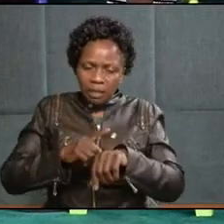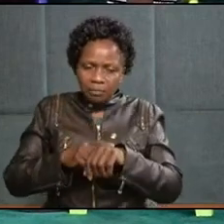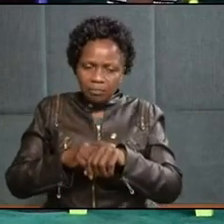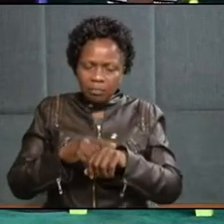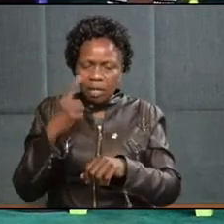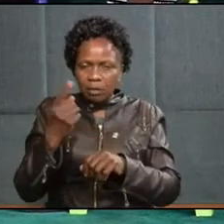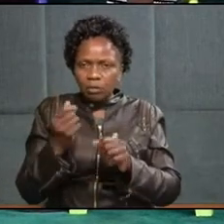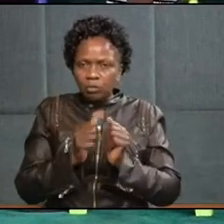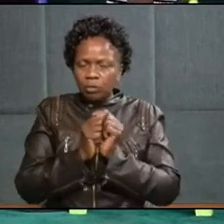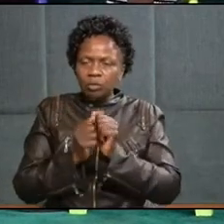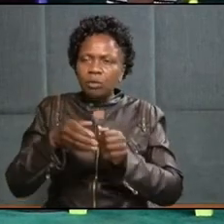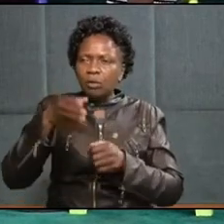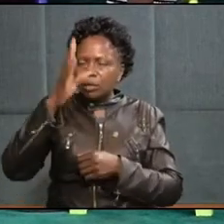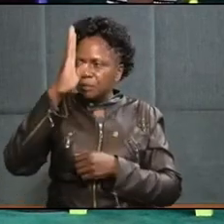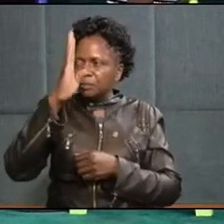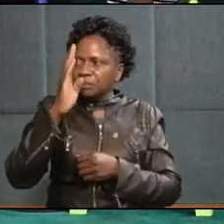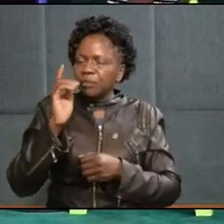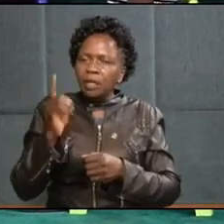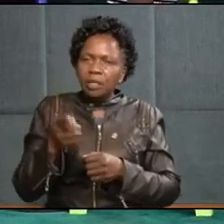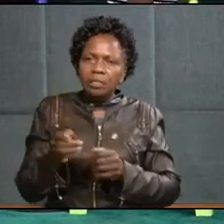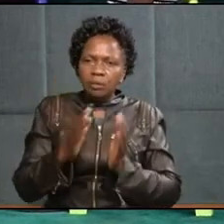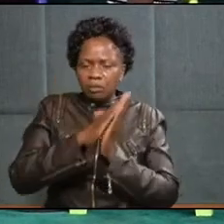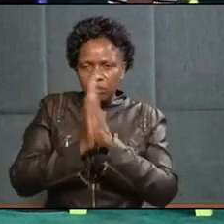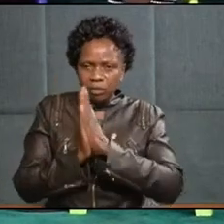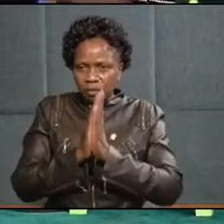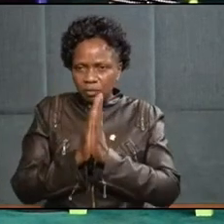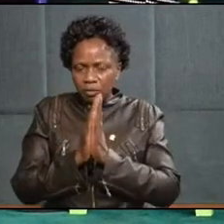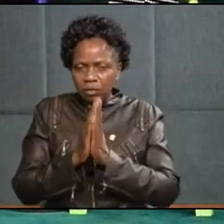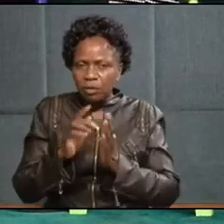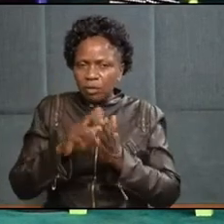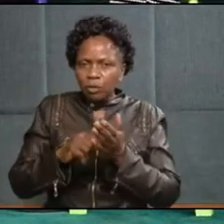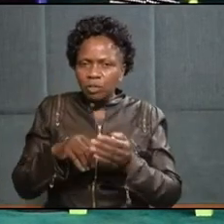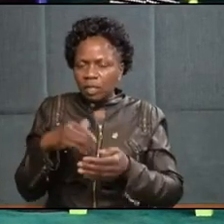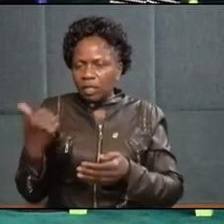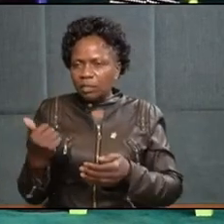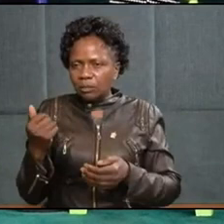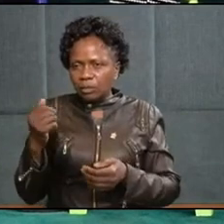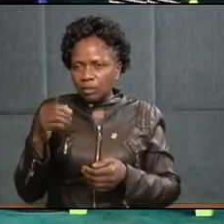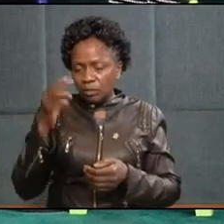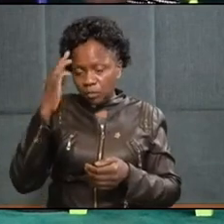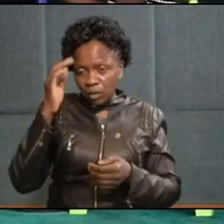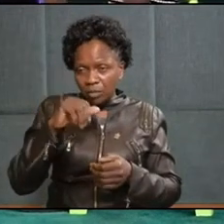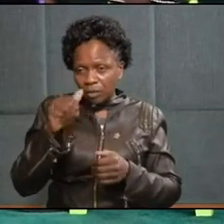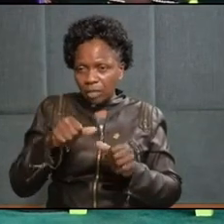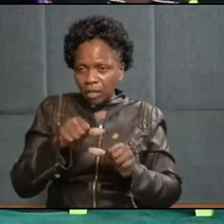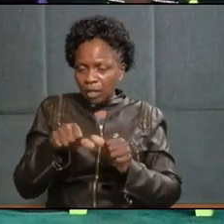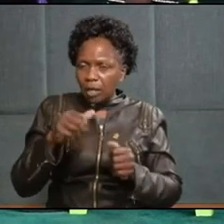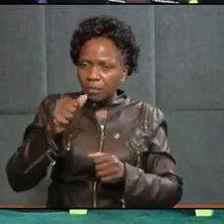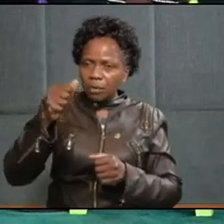with God. But back to our story. What else do we know about Apollos? Yes, Lucinda?